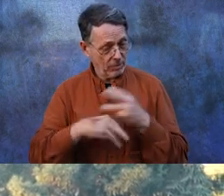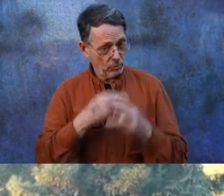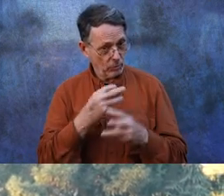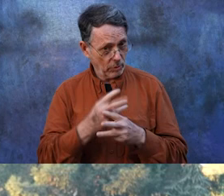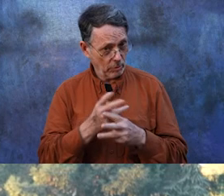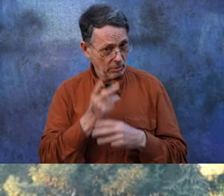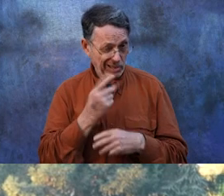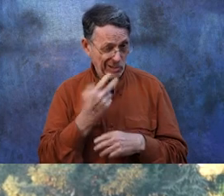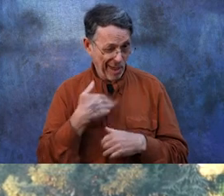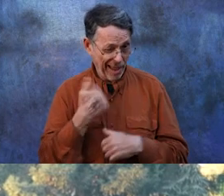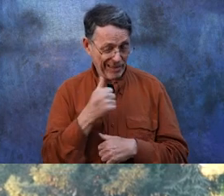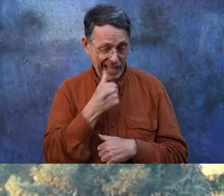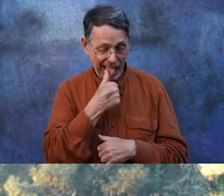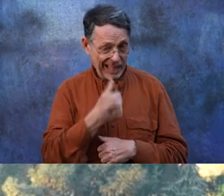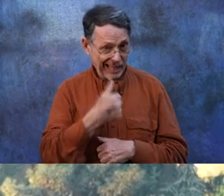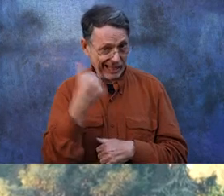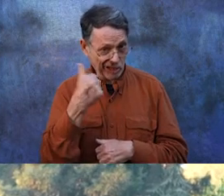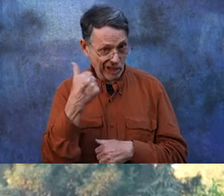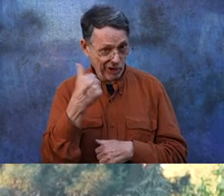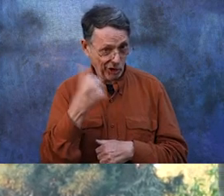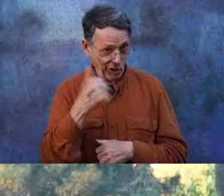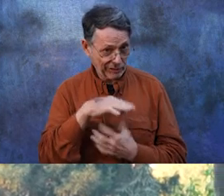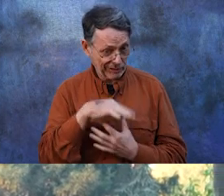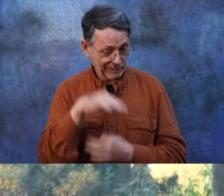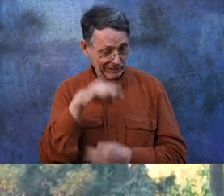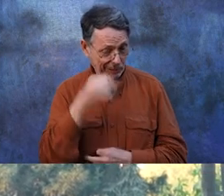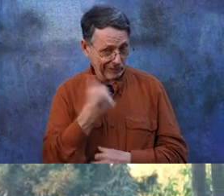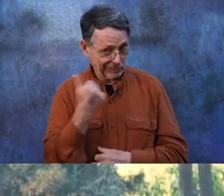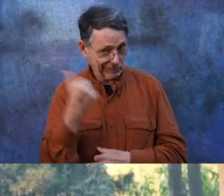and notice if there's any hitchhiker spirits.